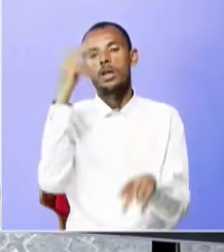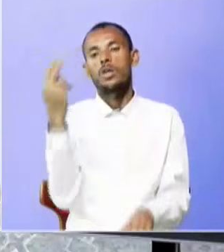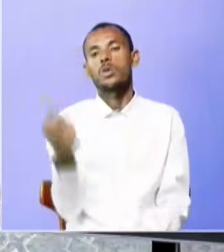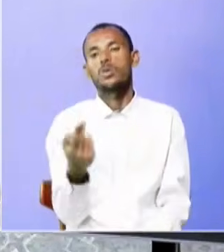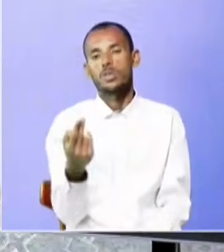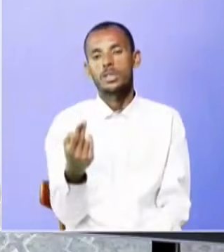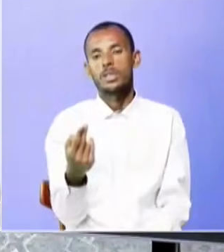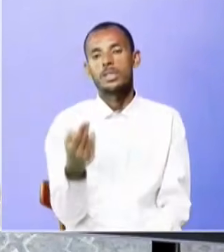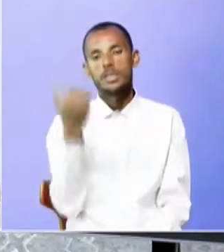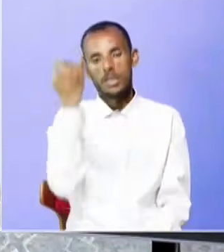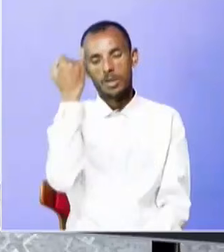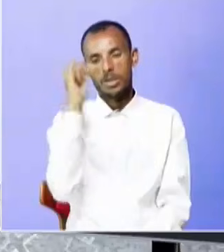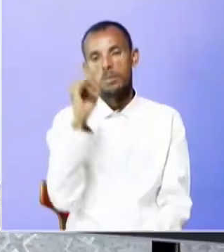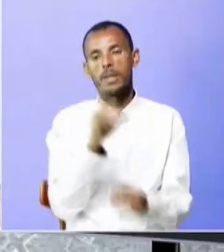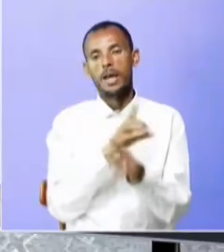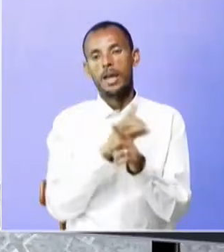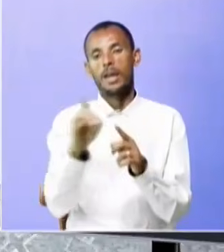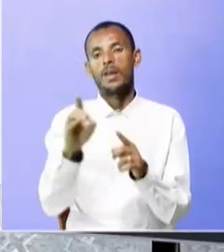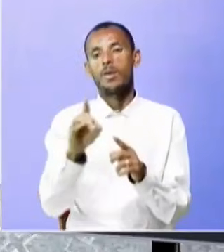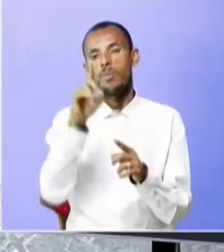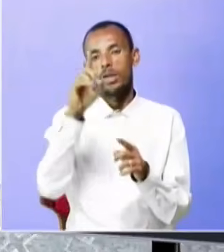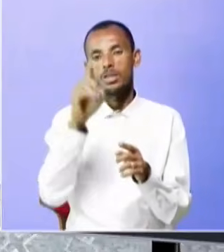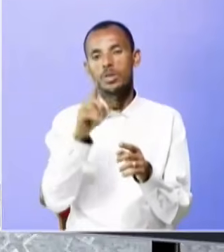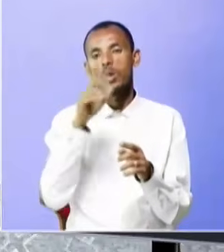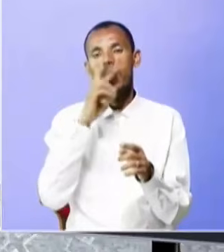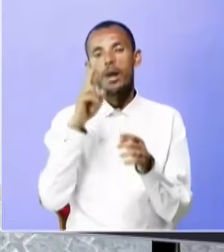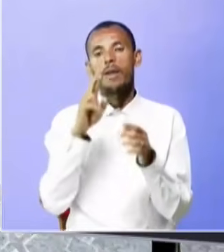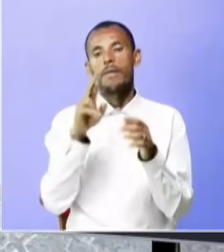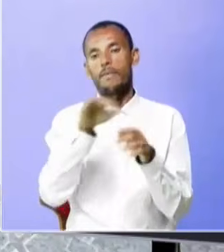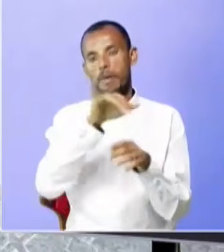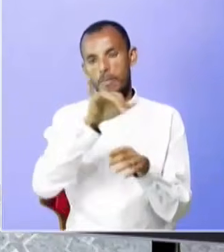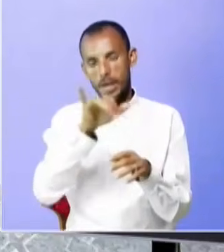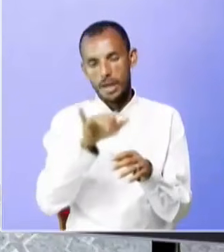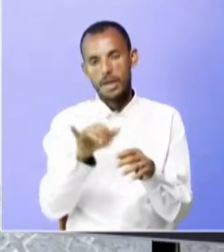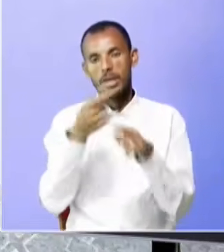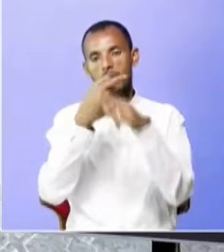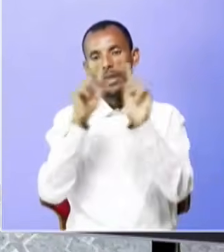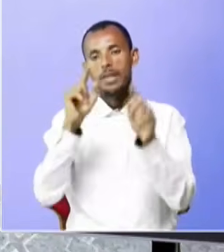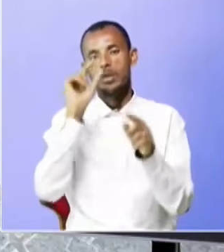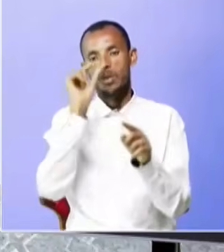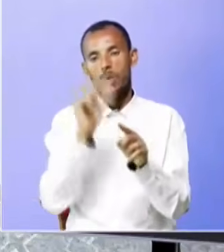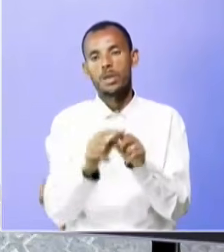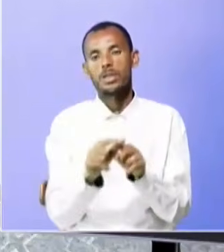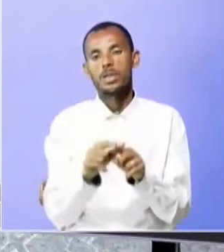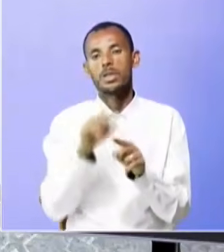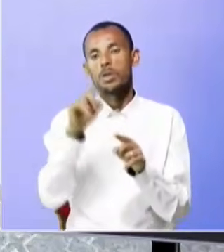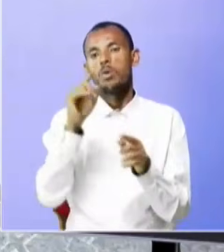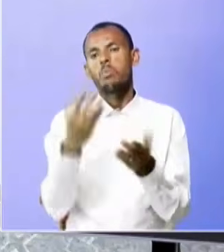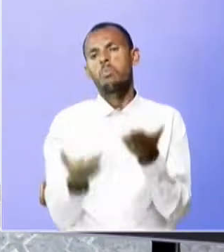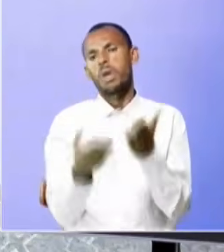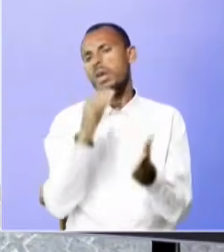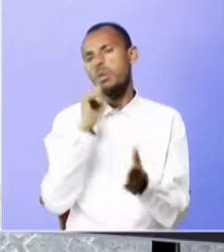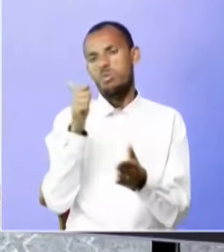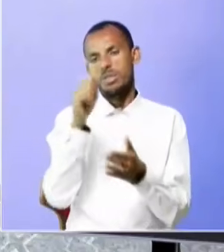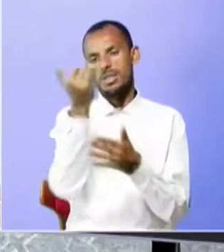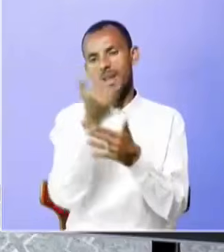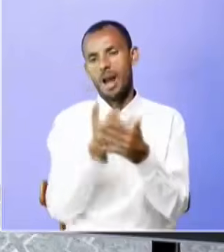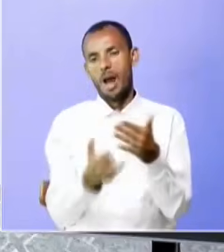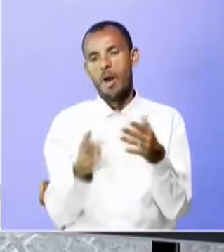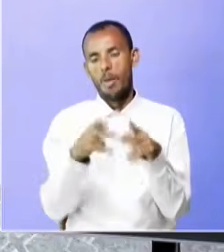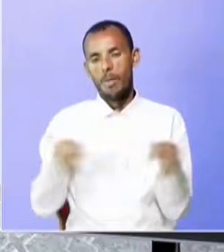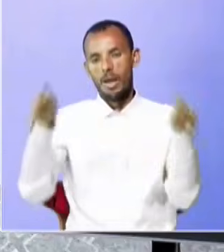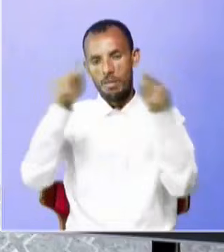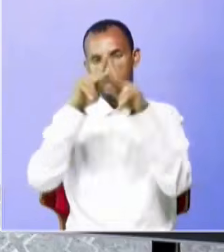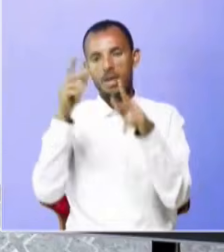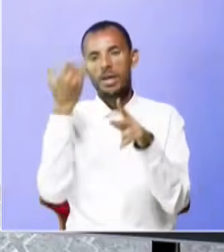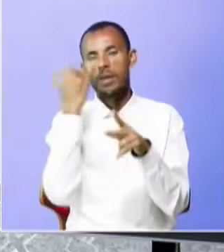the concepts directly. Once you are familiar with the different terminologies, you may not need, it's okay if